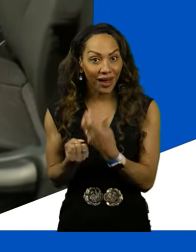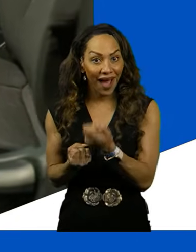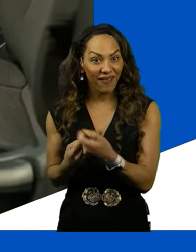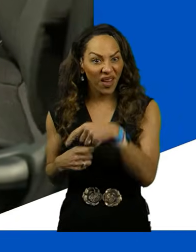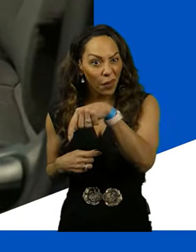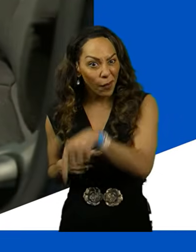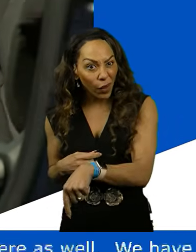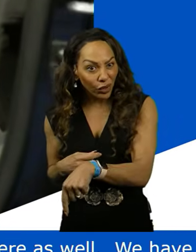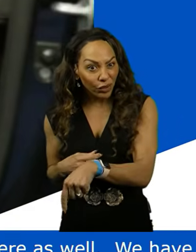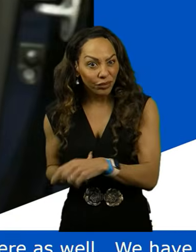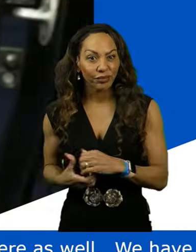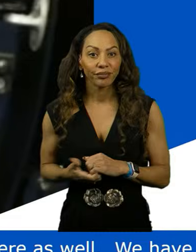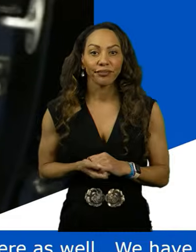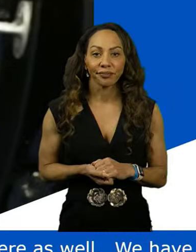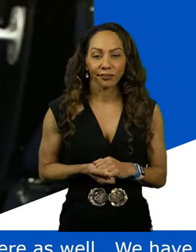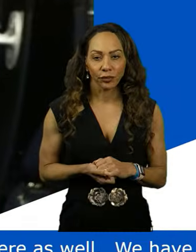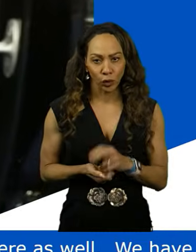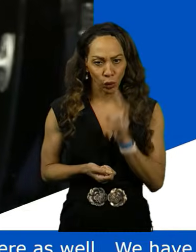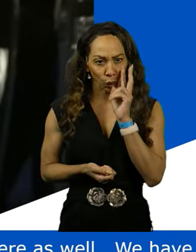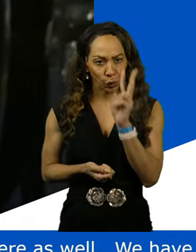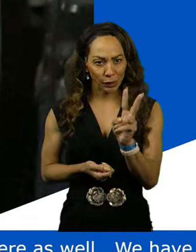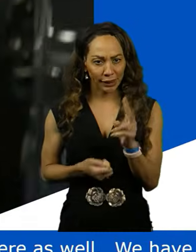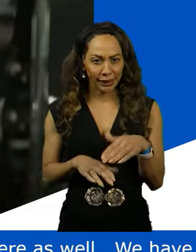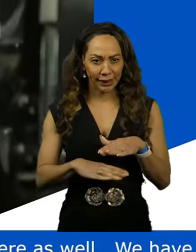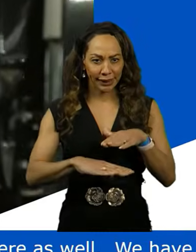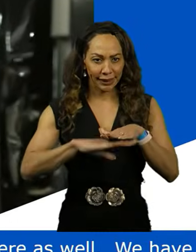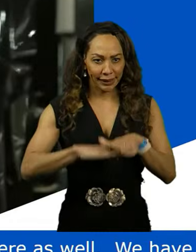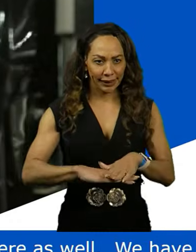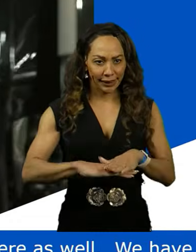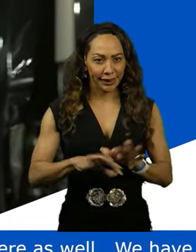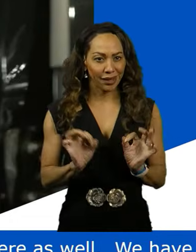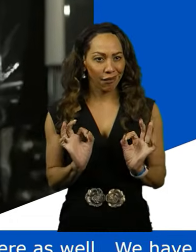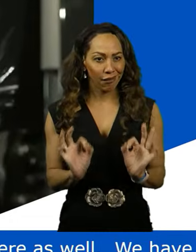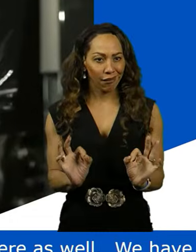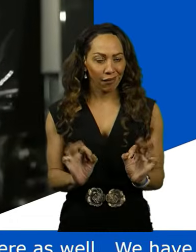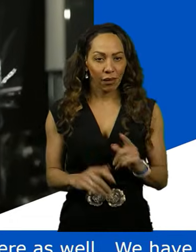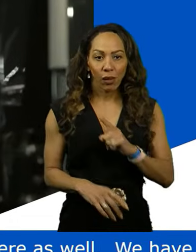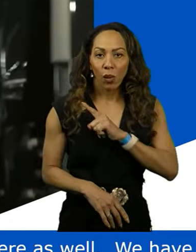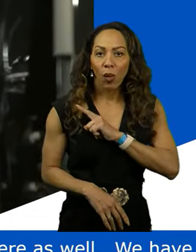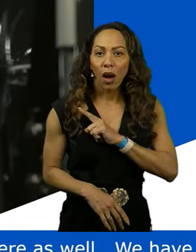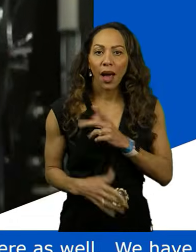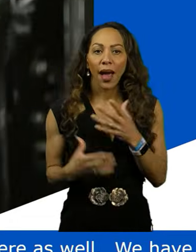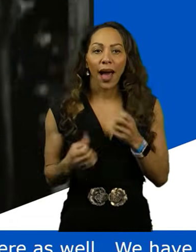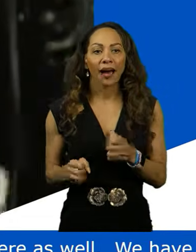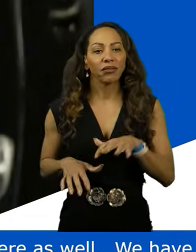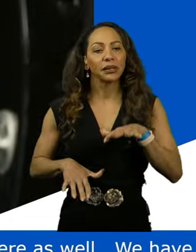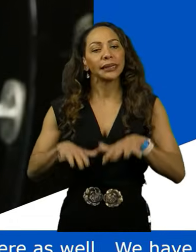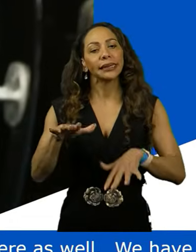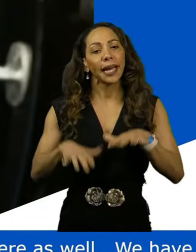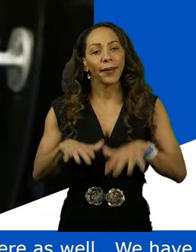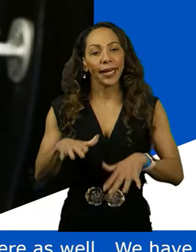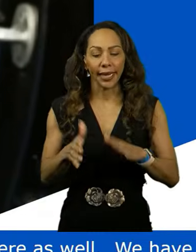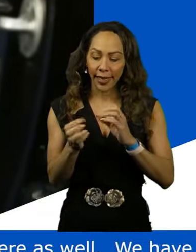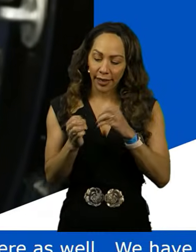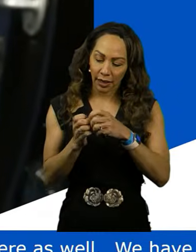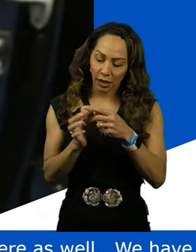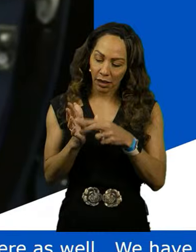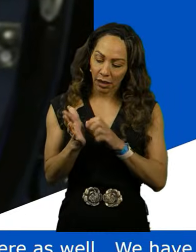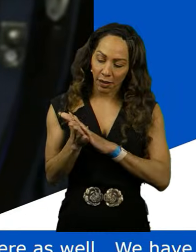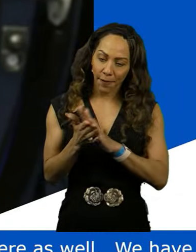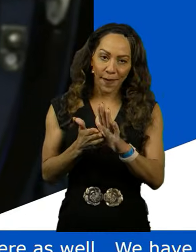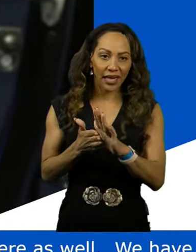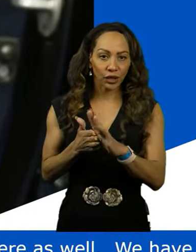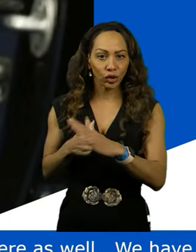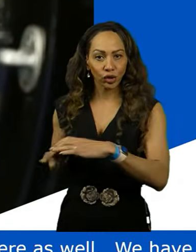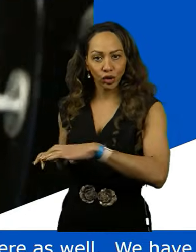you'll notice that the seat is pretty special because we've got a semi-bench seat here. Instead of having an open